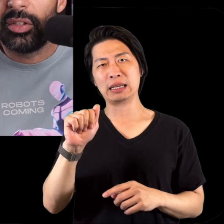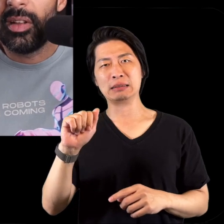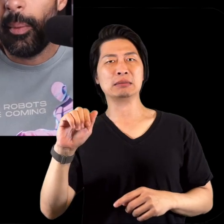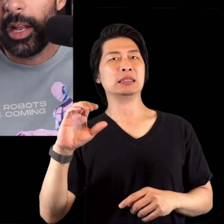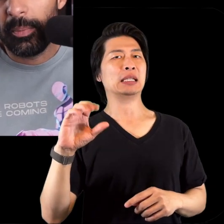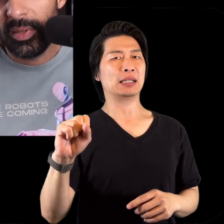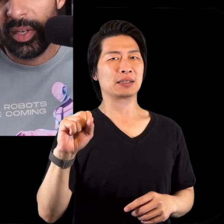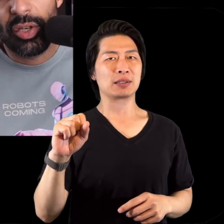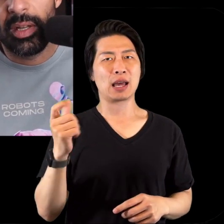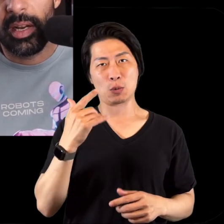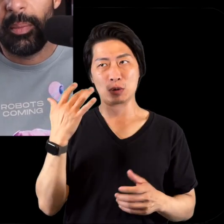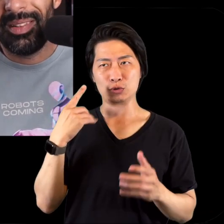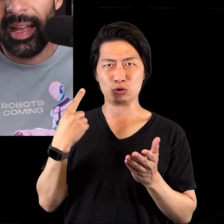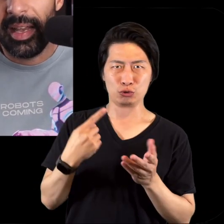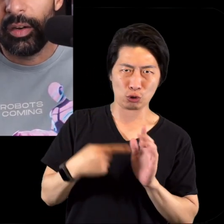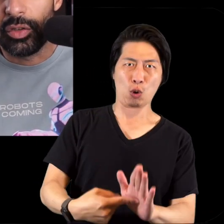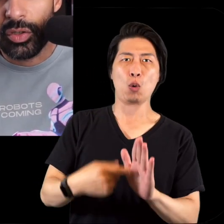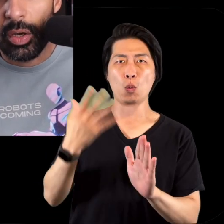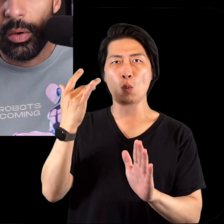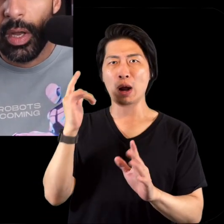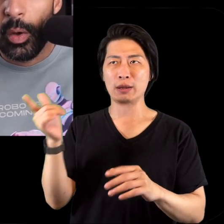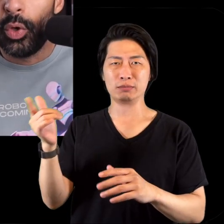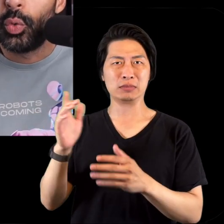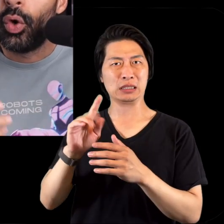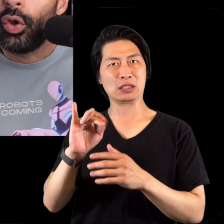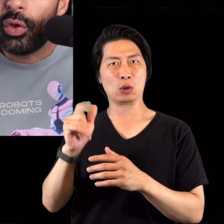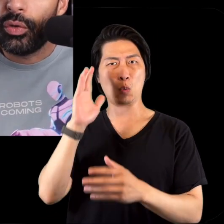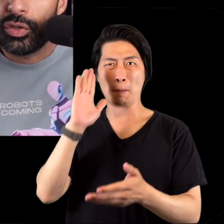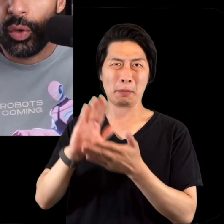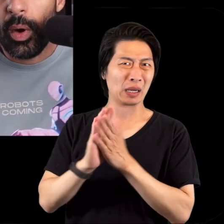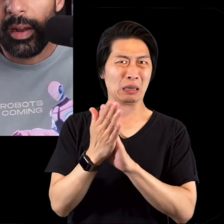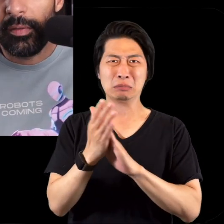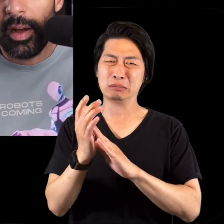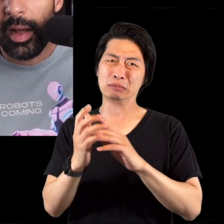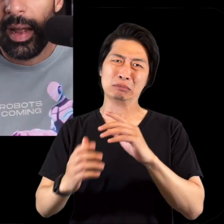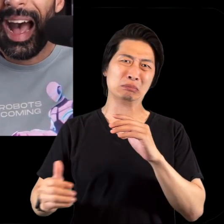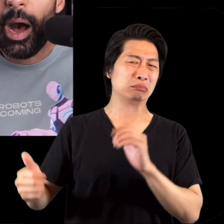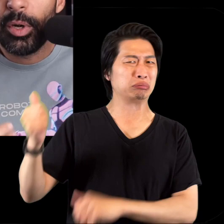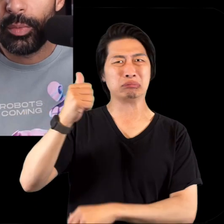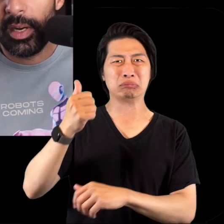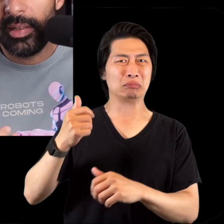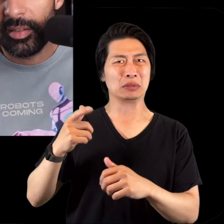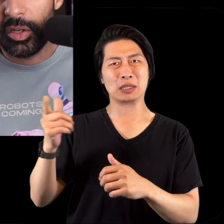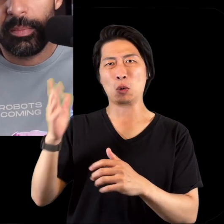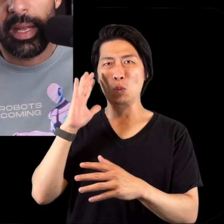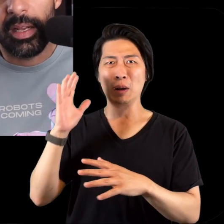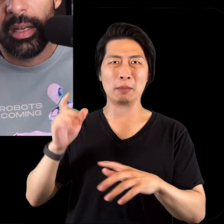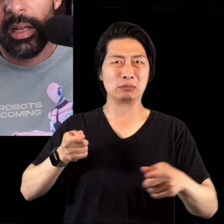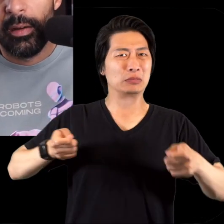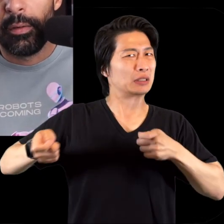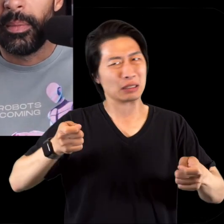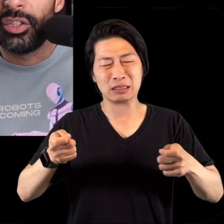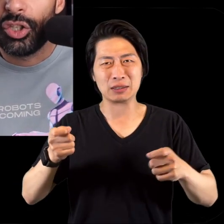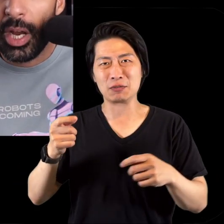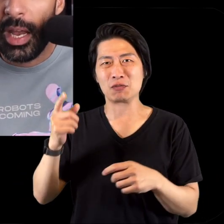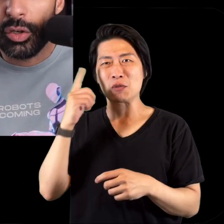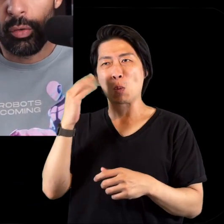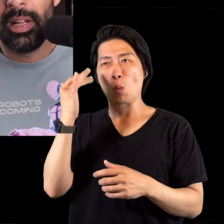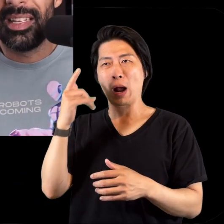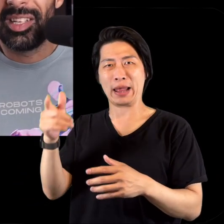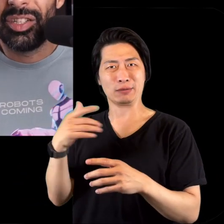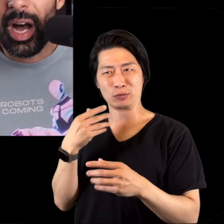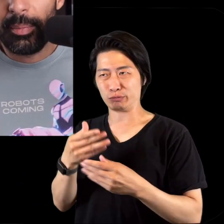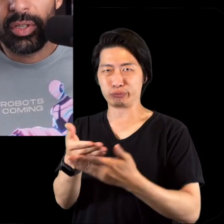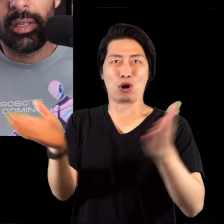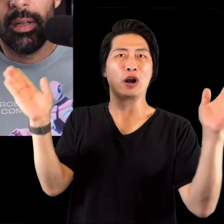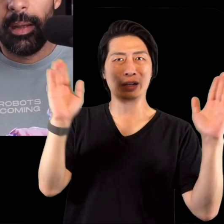such a dominant position in the coming decade or so, which we'll use to quantify how much money Tesla can make from this change, or